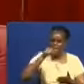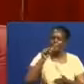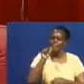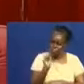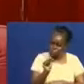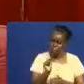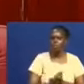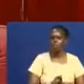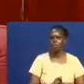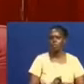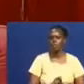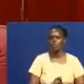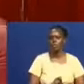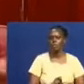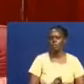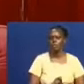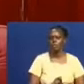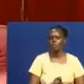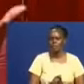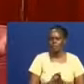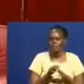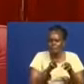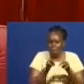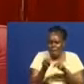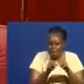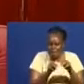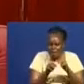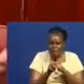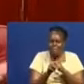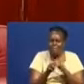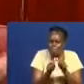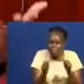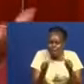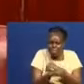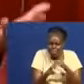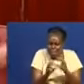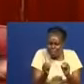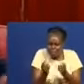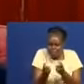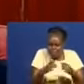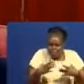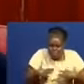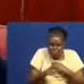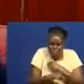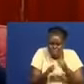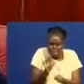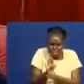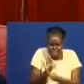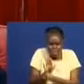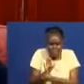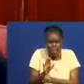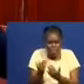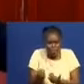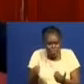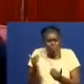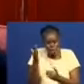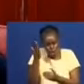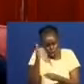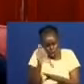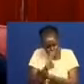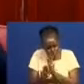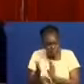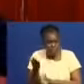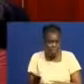is. Just manage it, don't steal it. A few people are stealing too much. These kids out here, they know